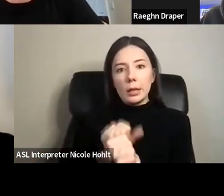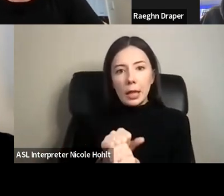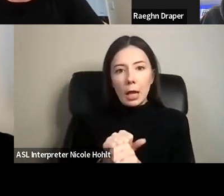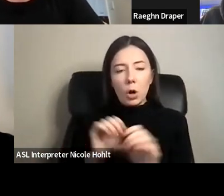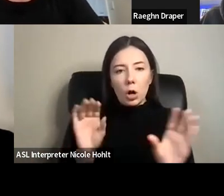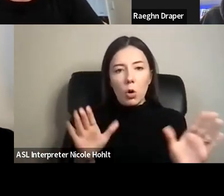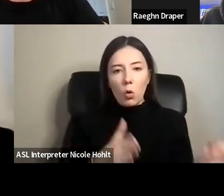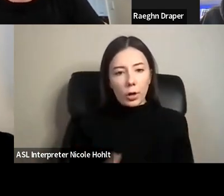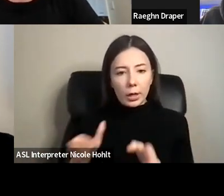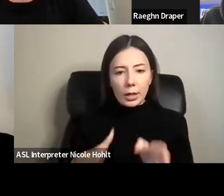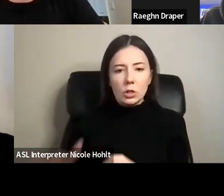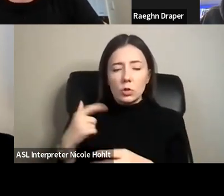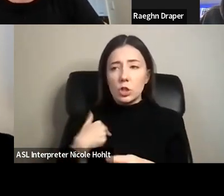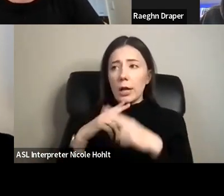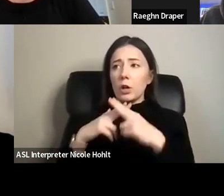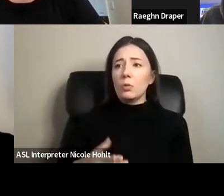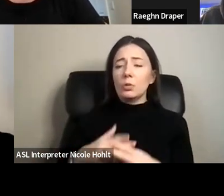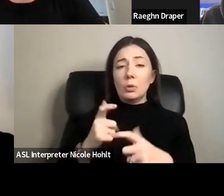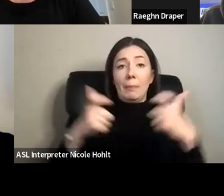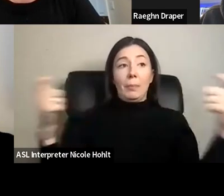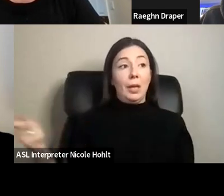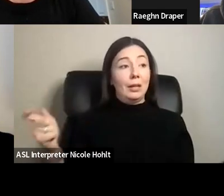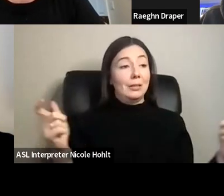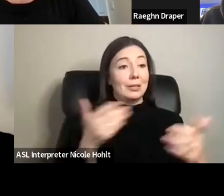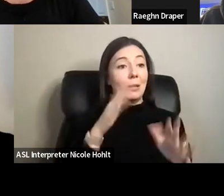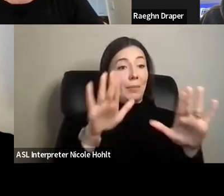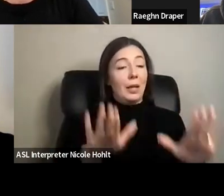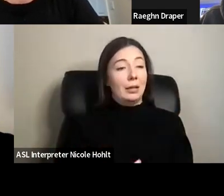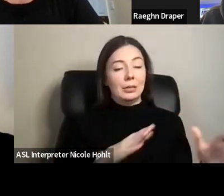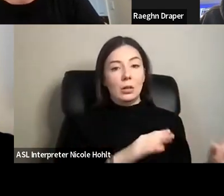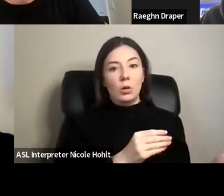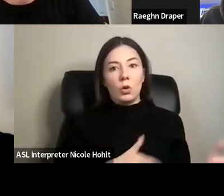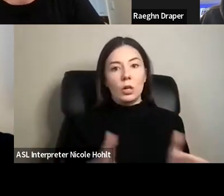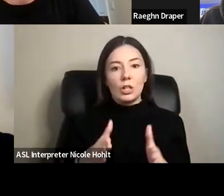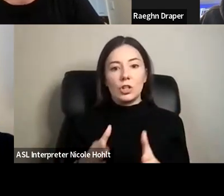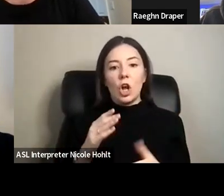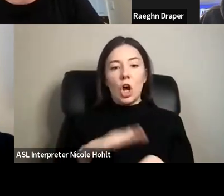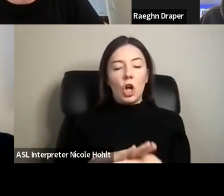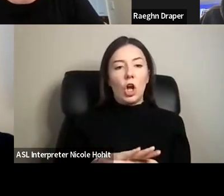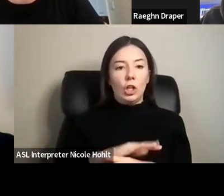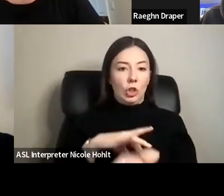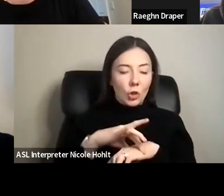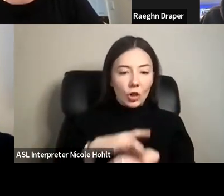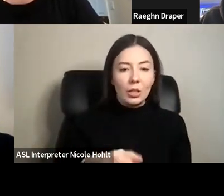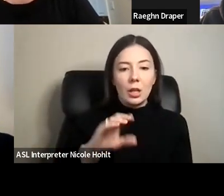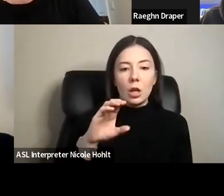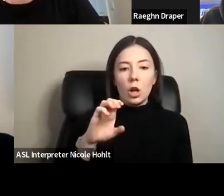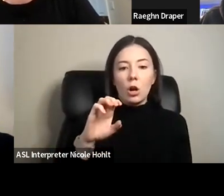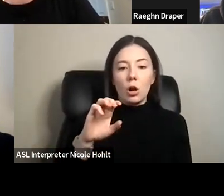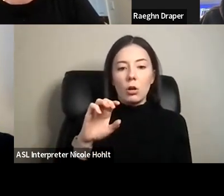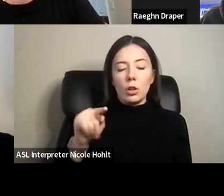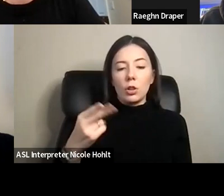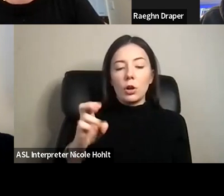organizer, which is I call the greatest organizer on earth, is Philip A. Randolph. He organized the Pullman Porter